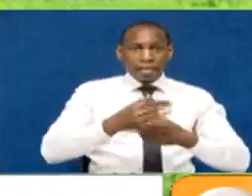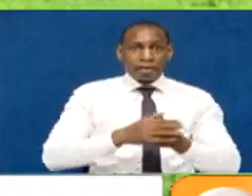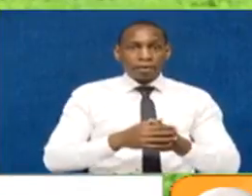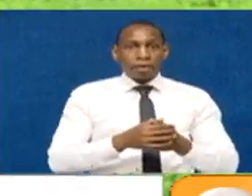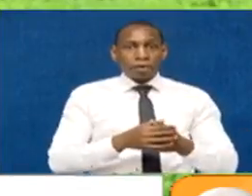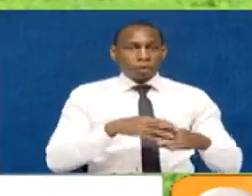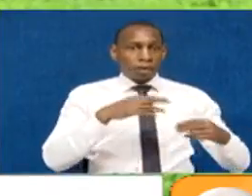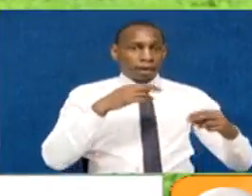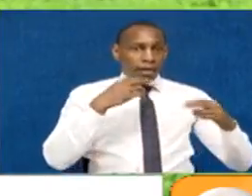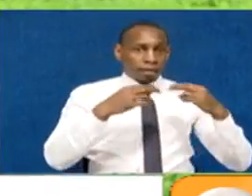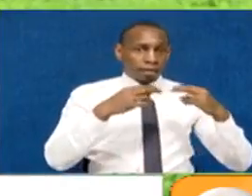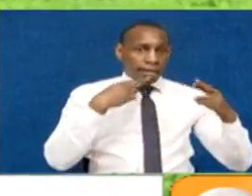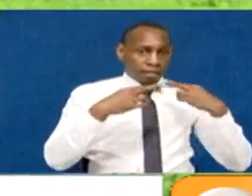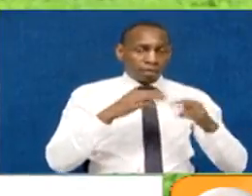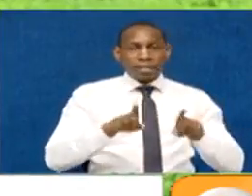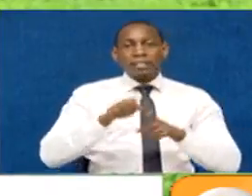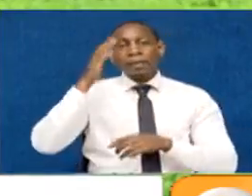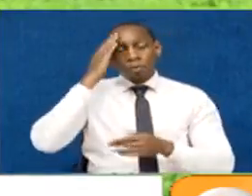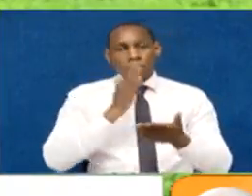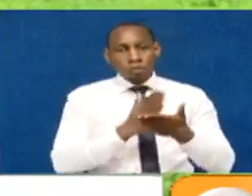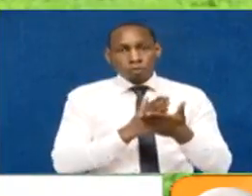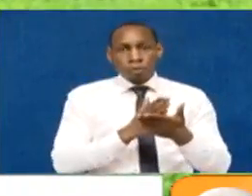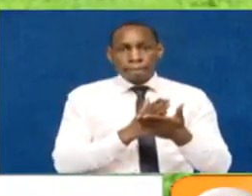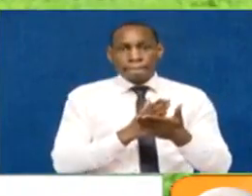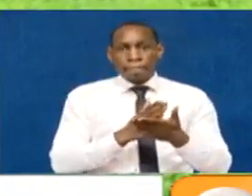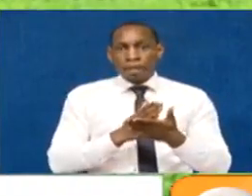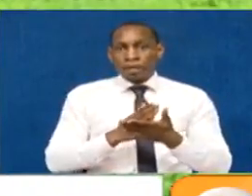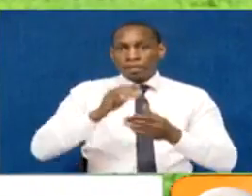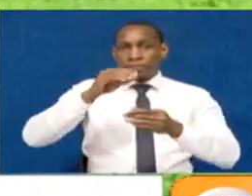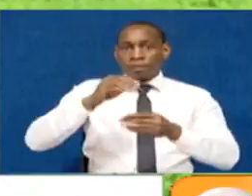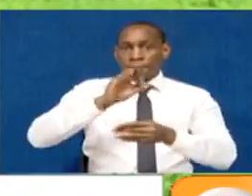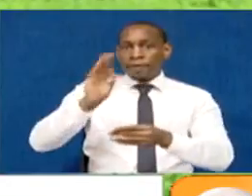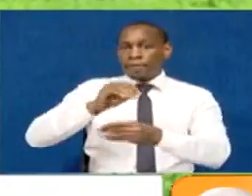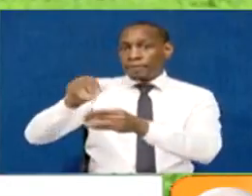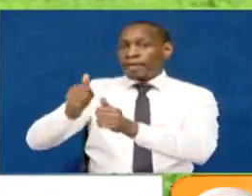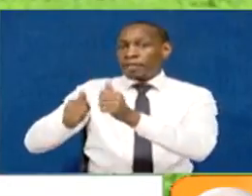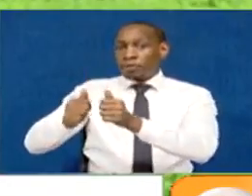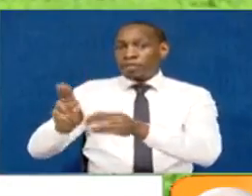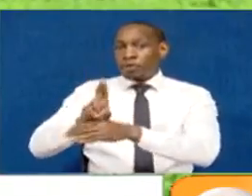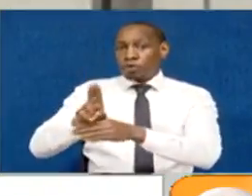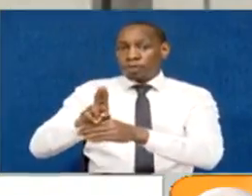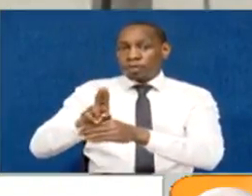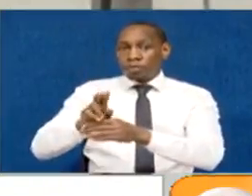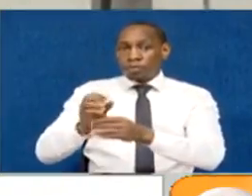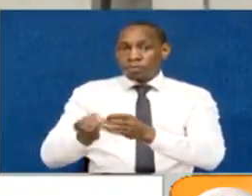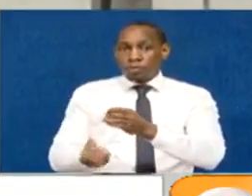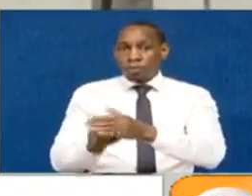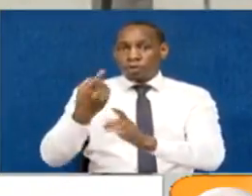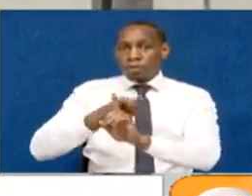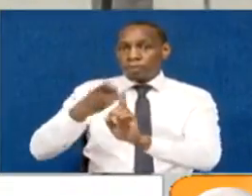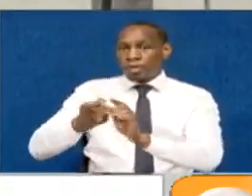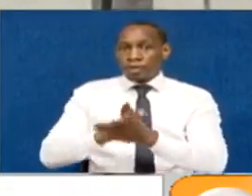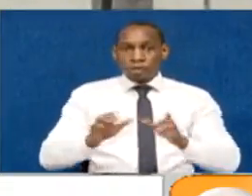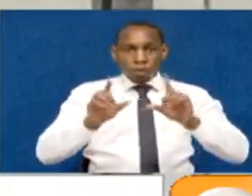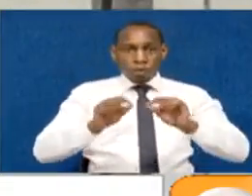their retail stores, they know exactly what input has been used for growing that potato.